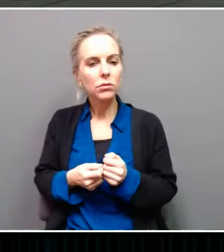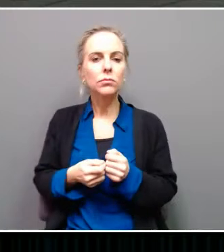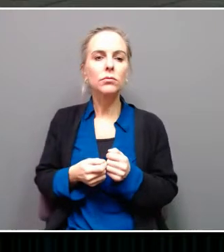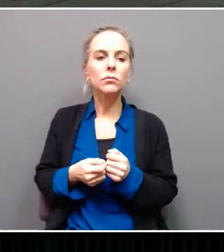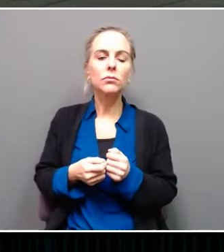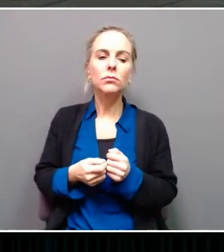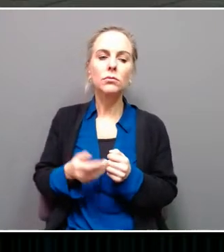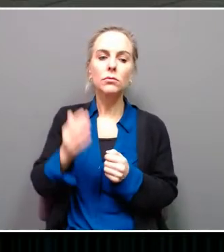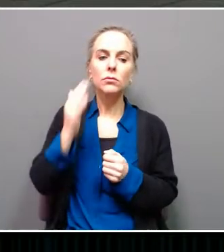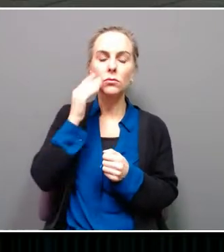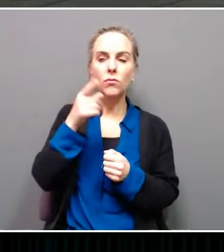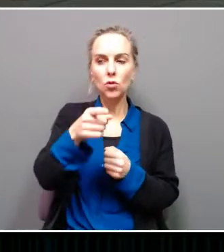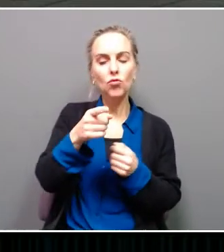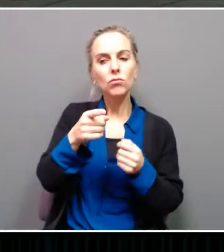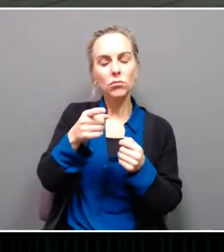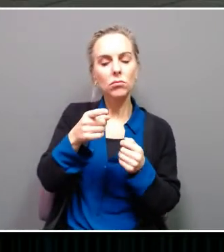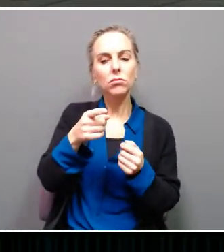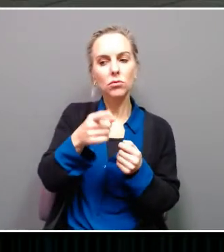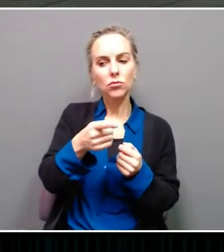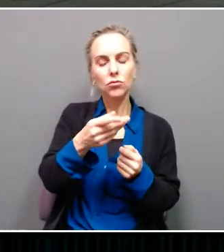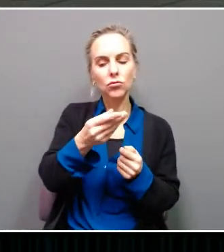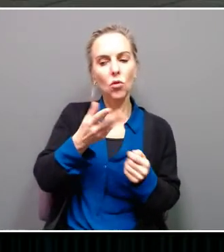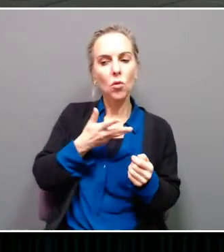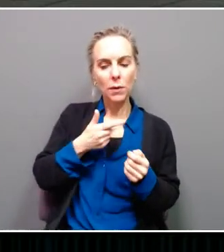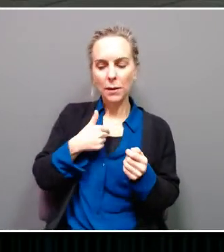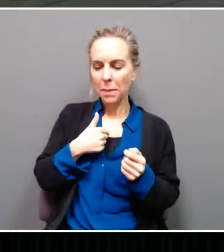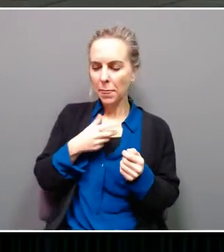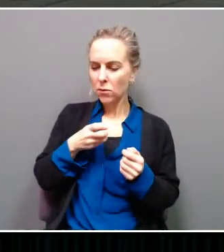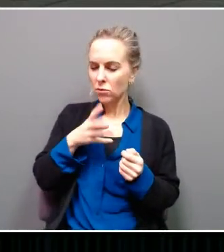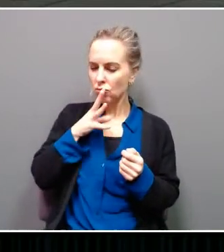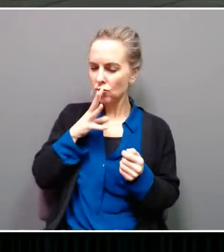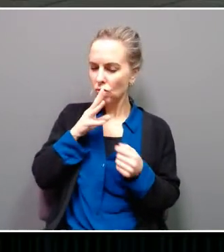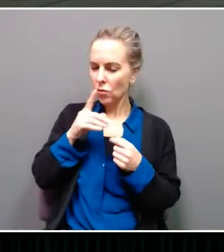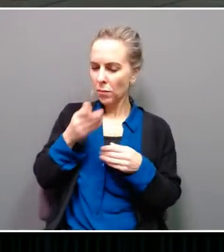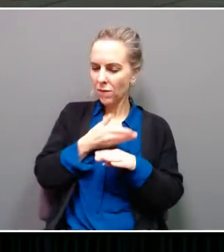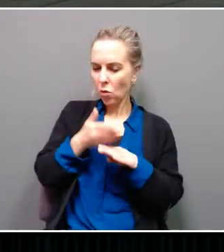you signed. You told me when we talked before the election,